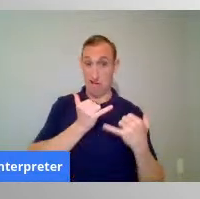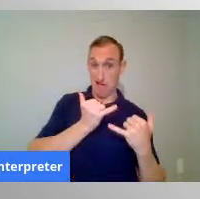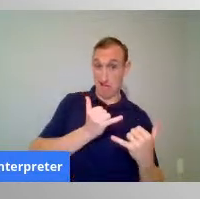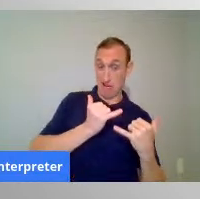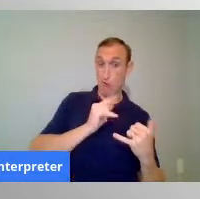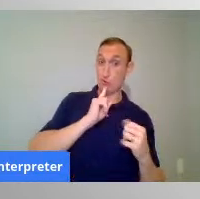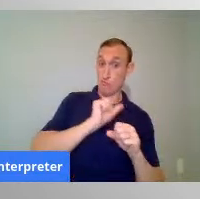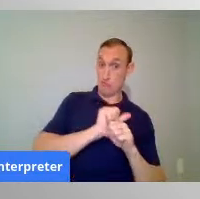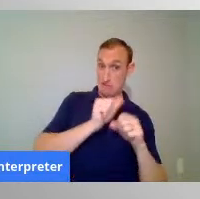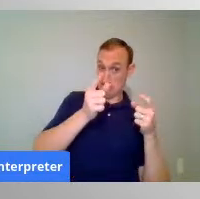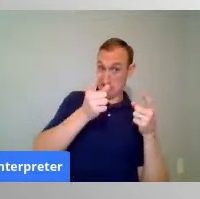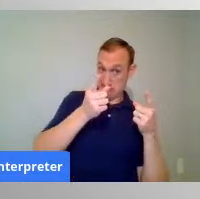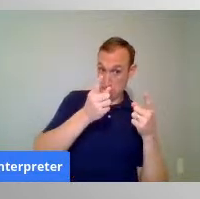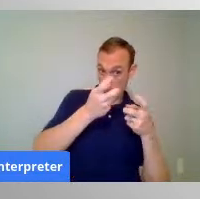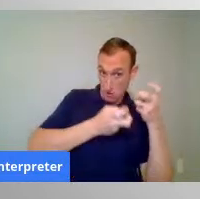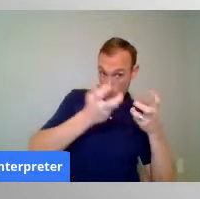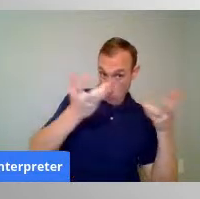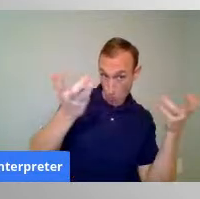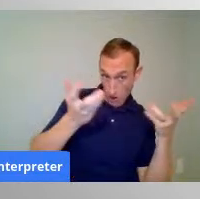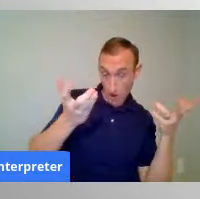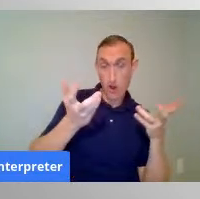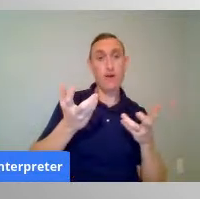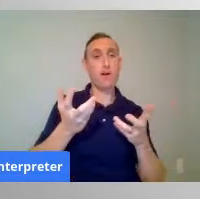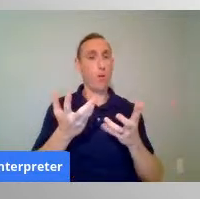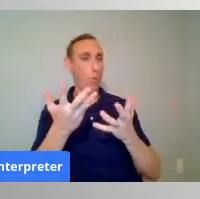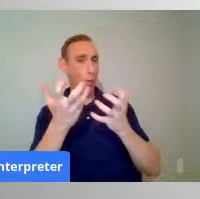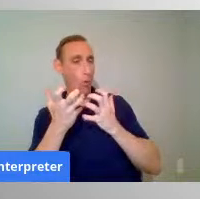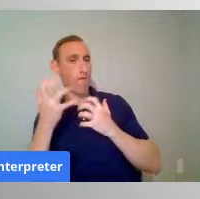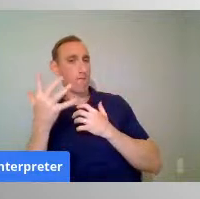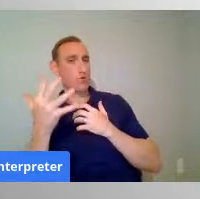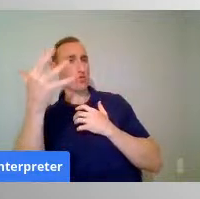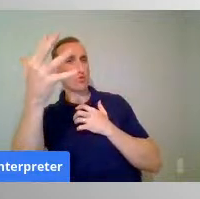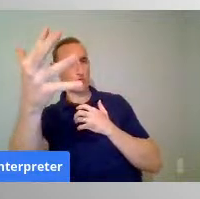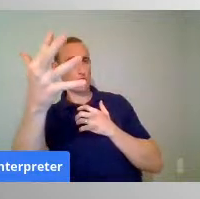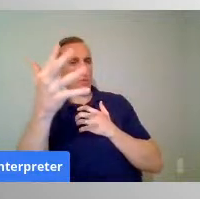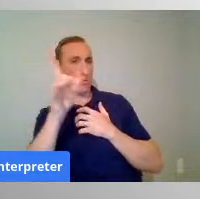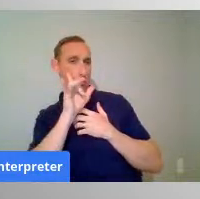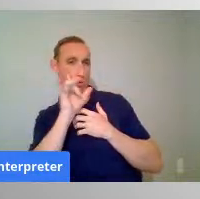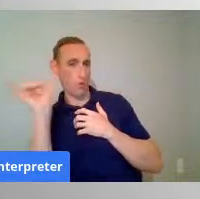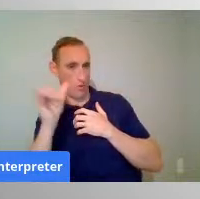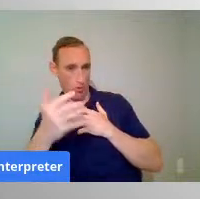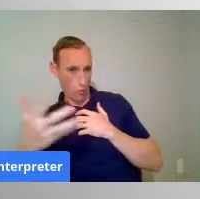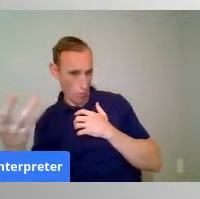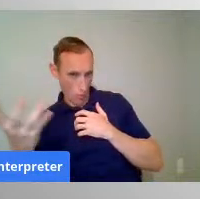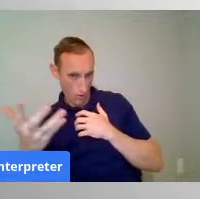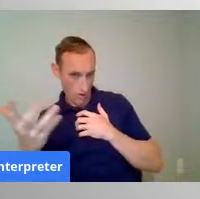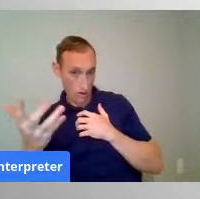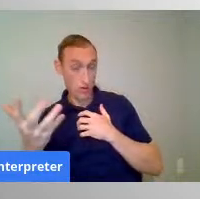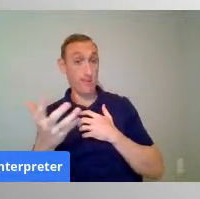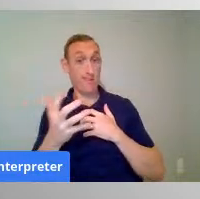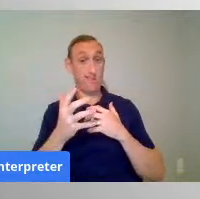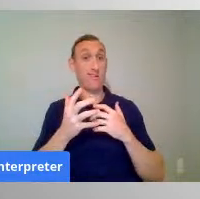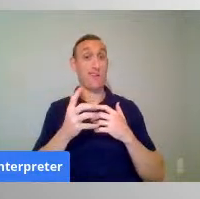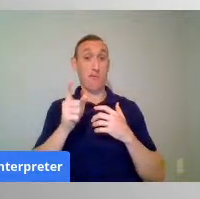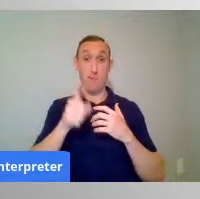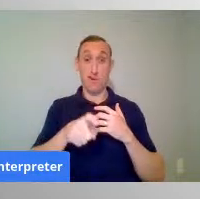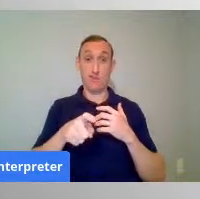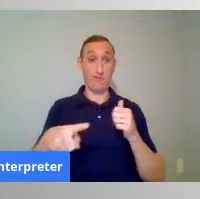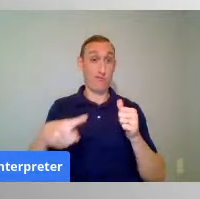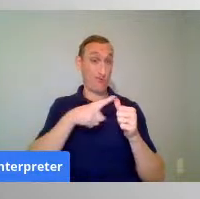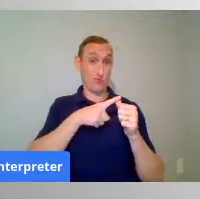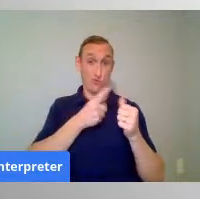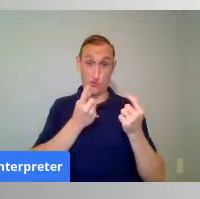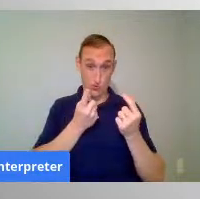and what would be our ideal state. Where do we want to see ourselves going? And in order to do that, then we also have to be able